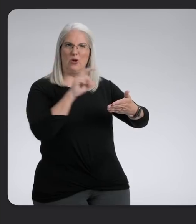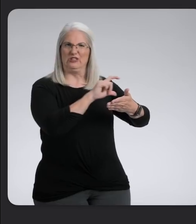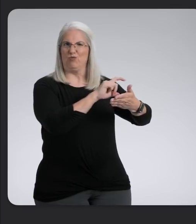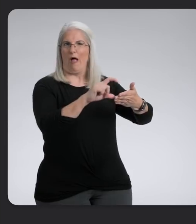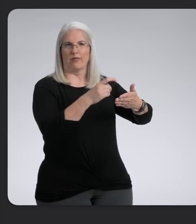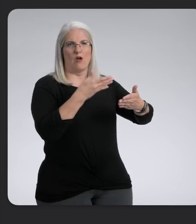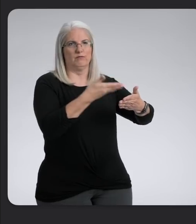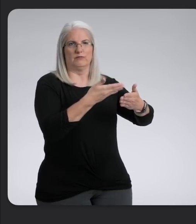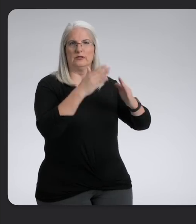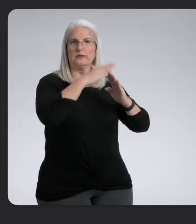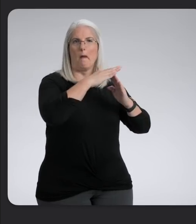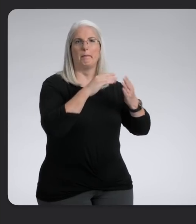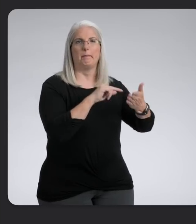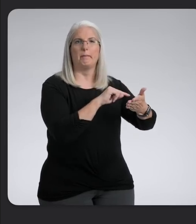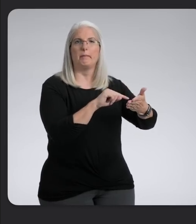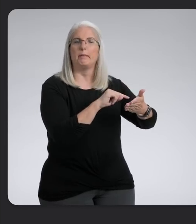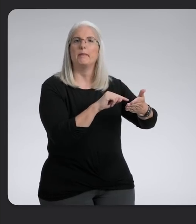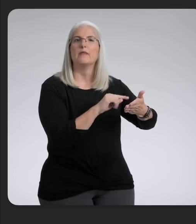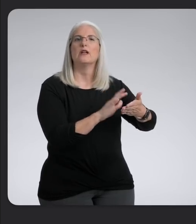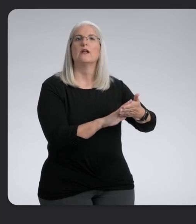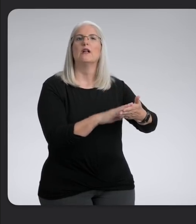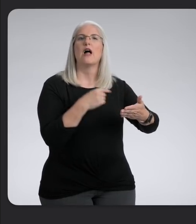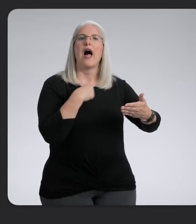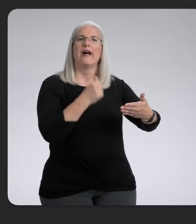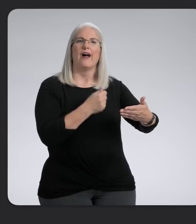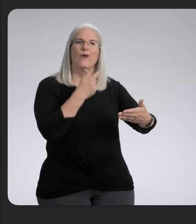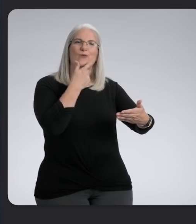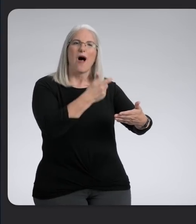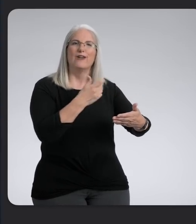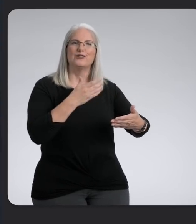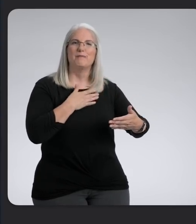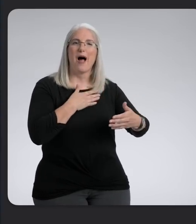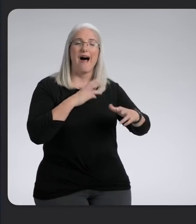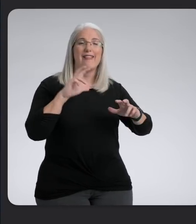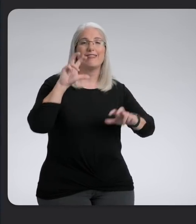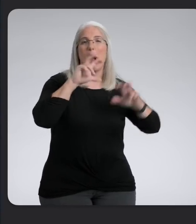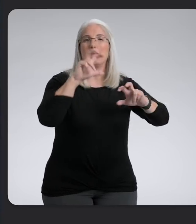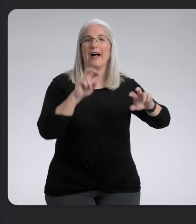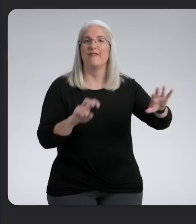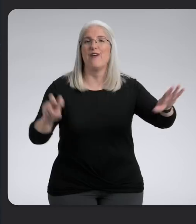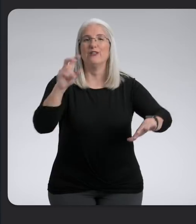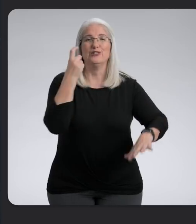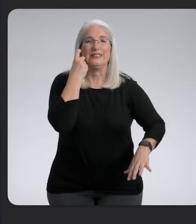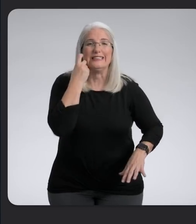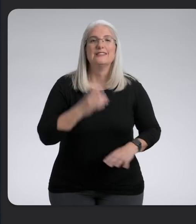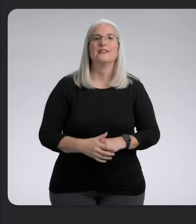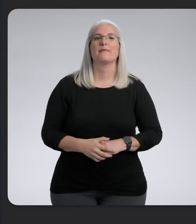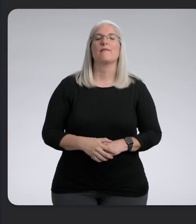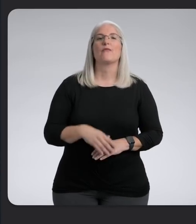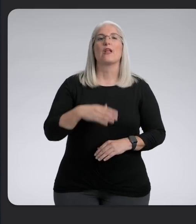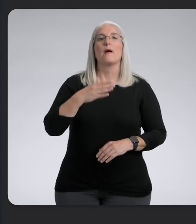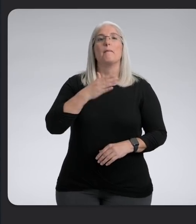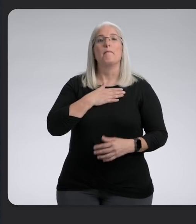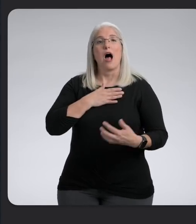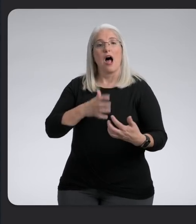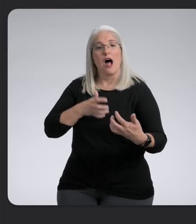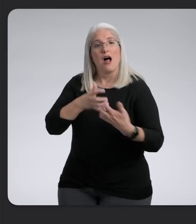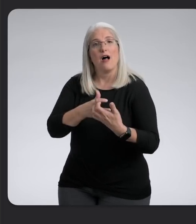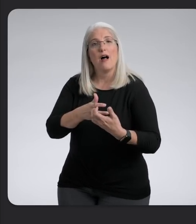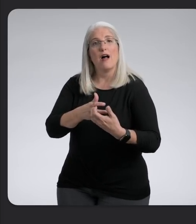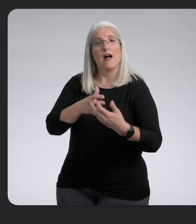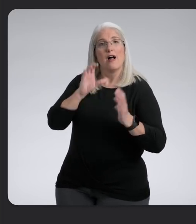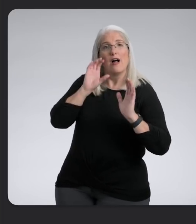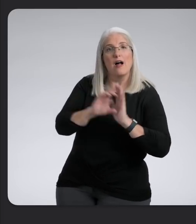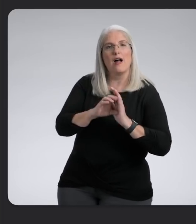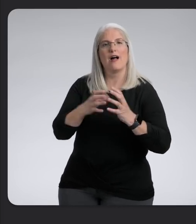animated title card. Let's watch this one of my climbing adventures. You'll hear a relevant, personalized song from Apple Music that brings the memory to